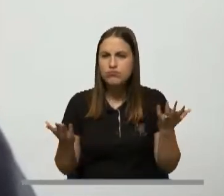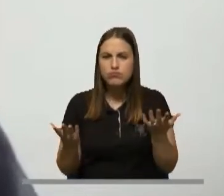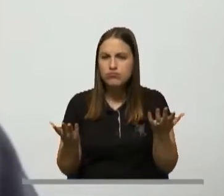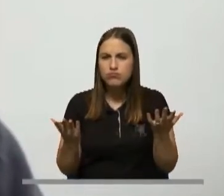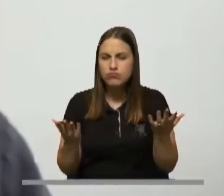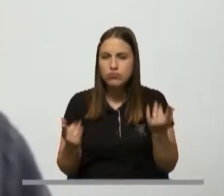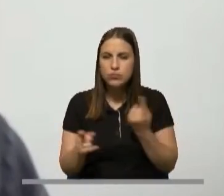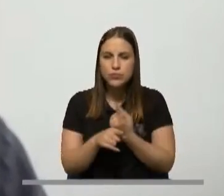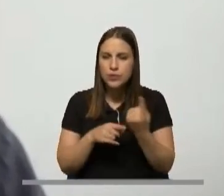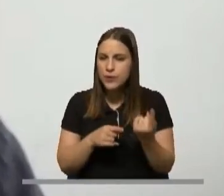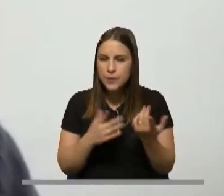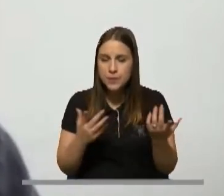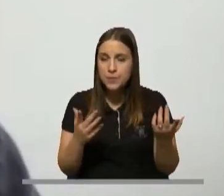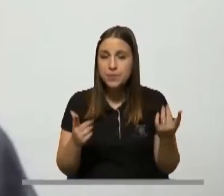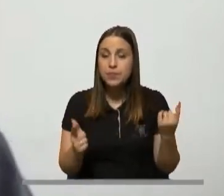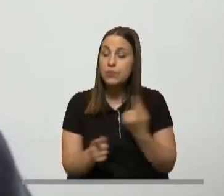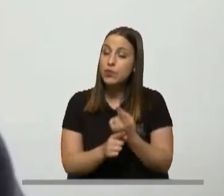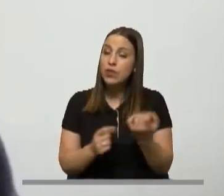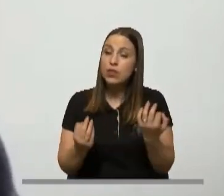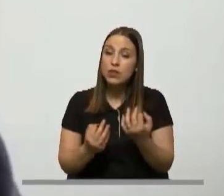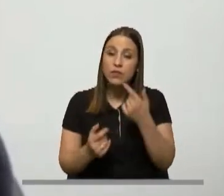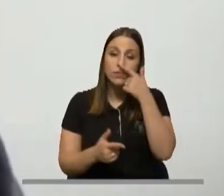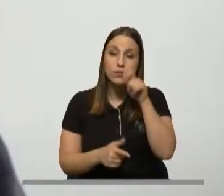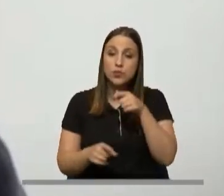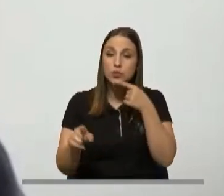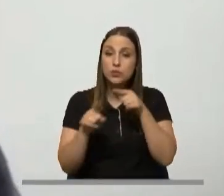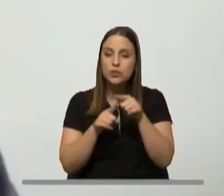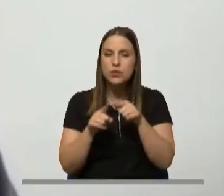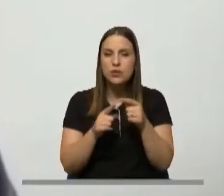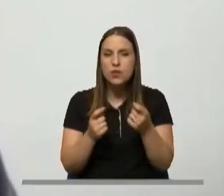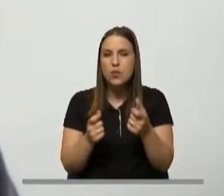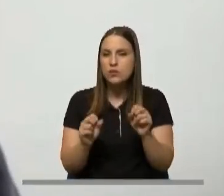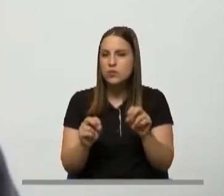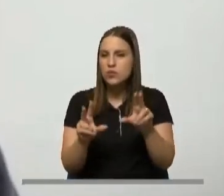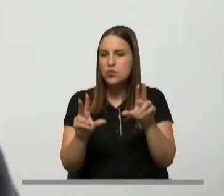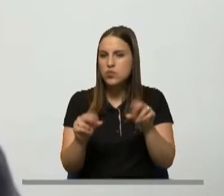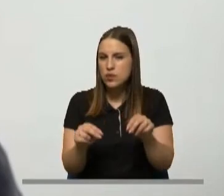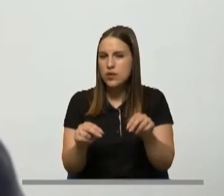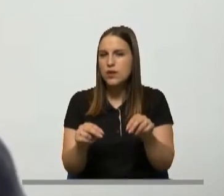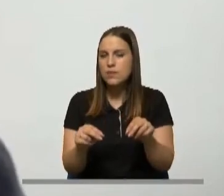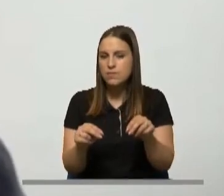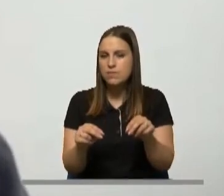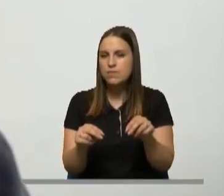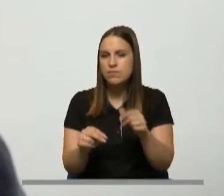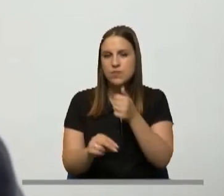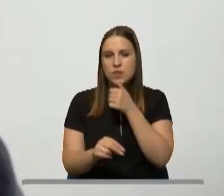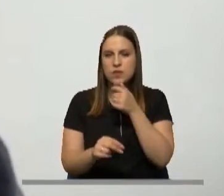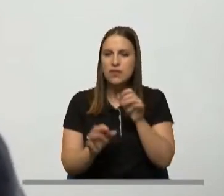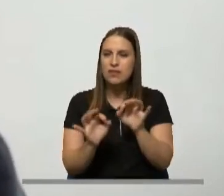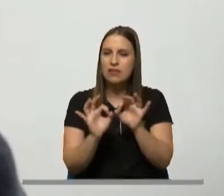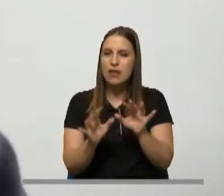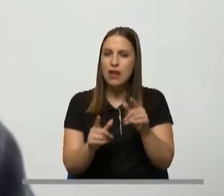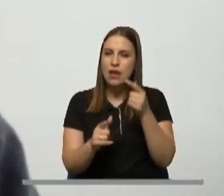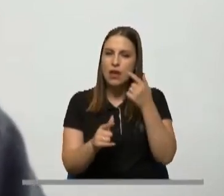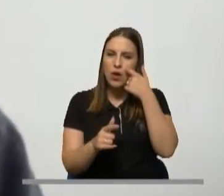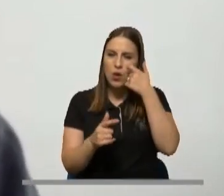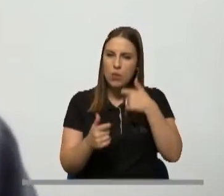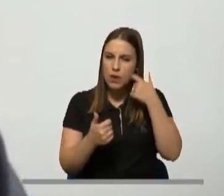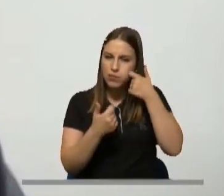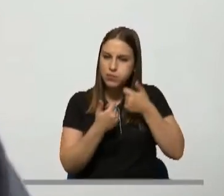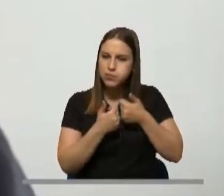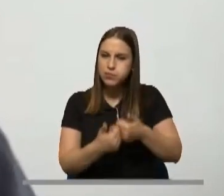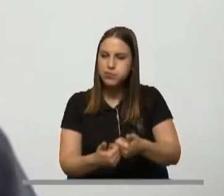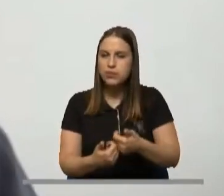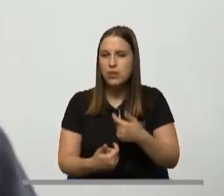Because politics is almost never preceded by overwhelming decisions.